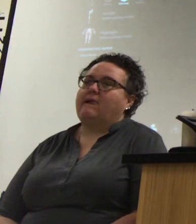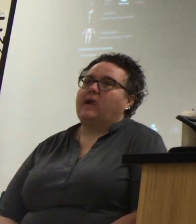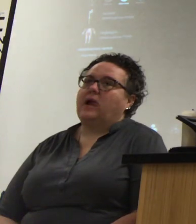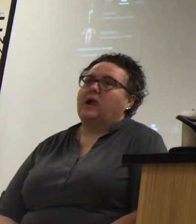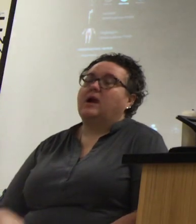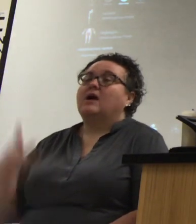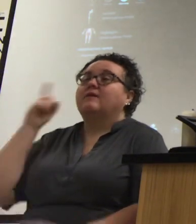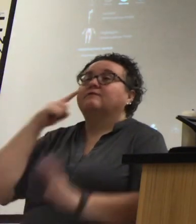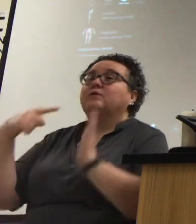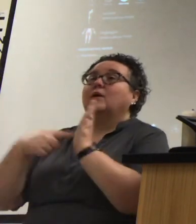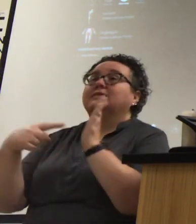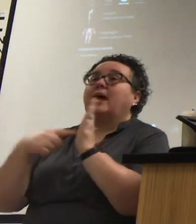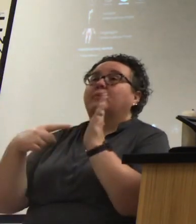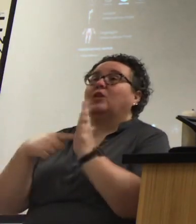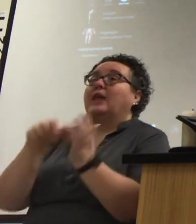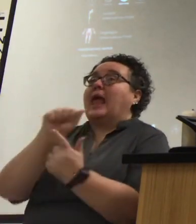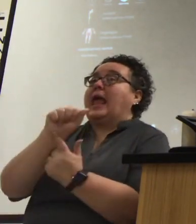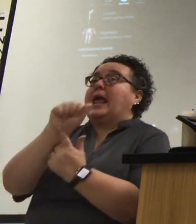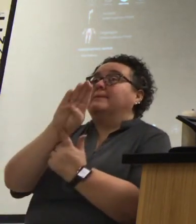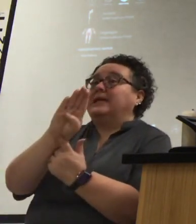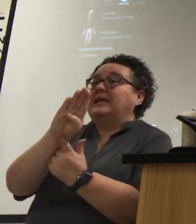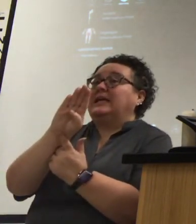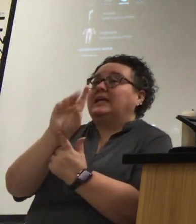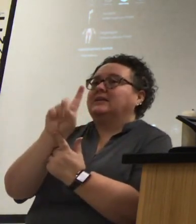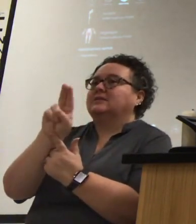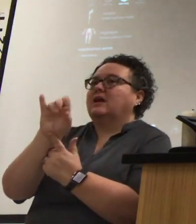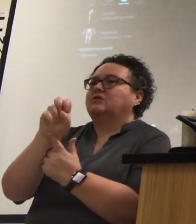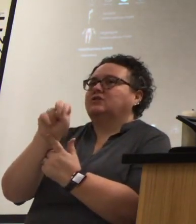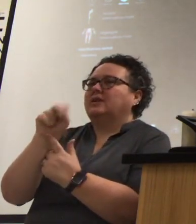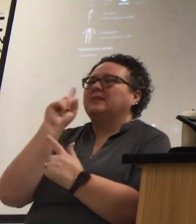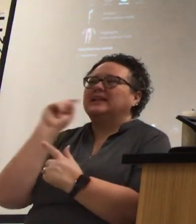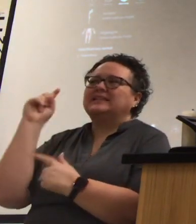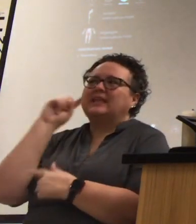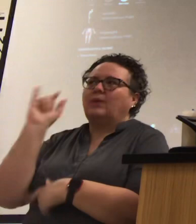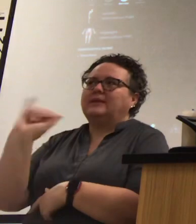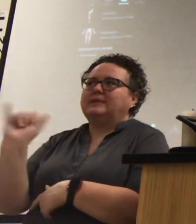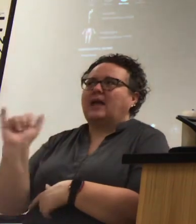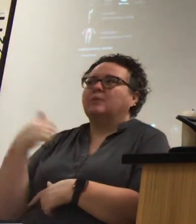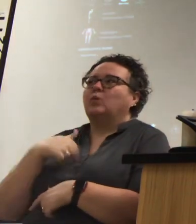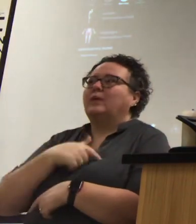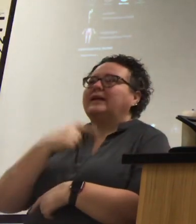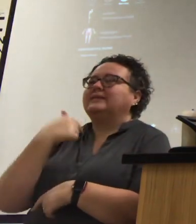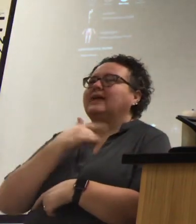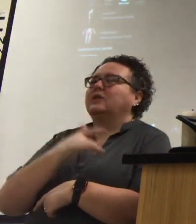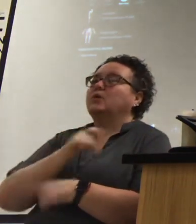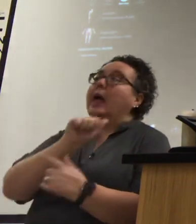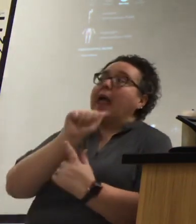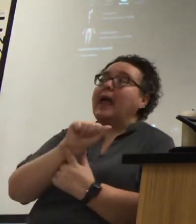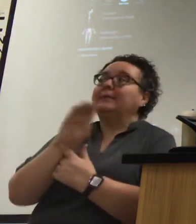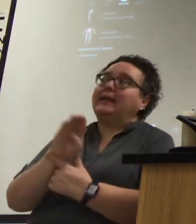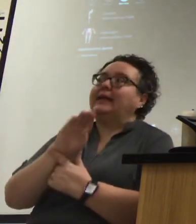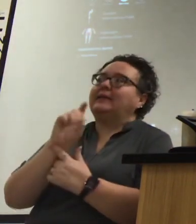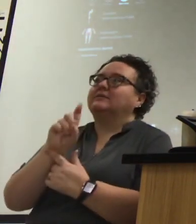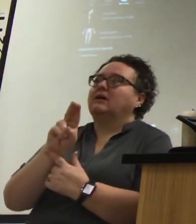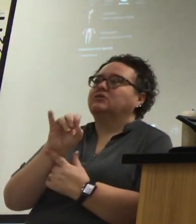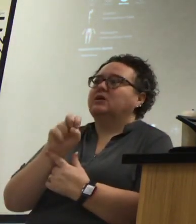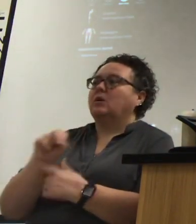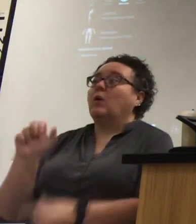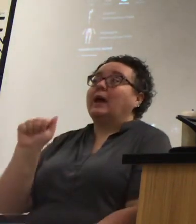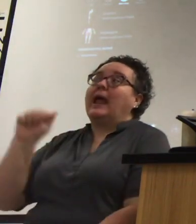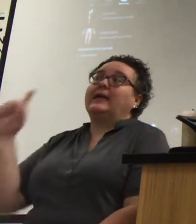Like, for example, AB, we say abduction because they sound the same when you say it. Abduction or